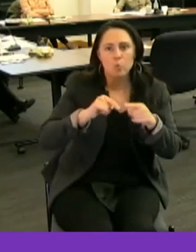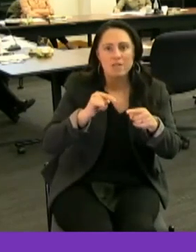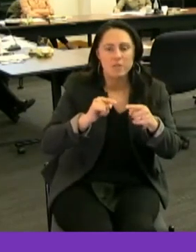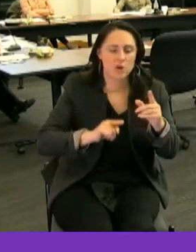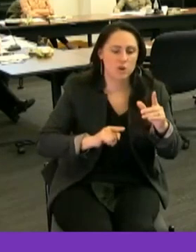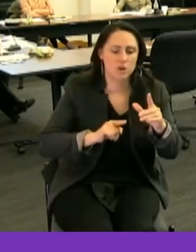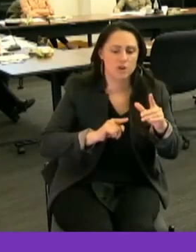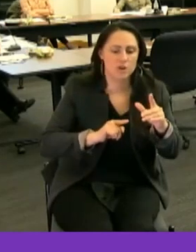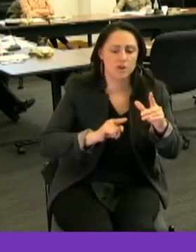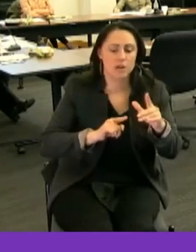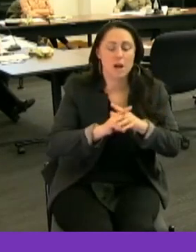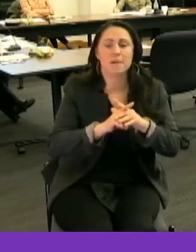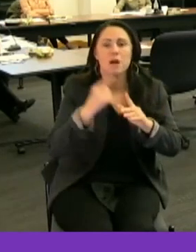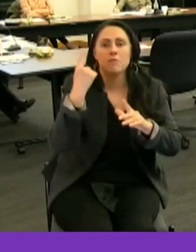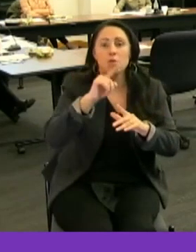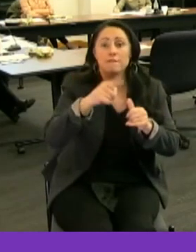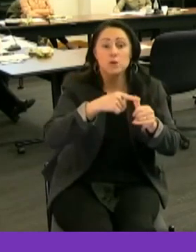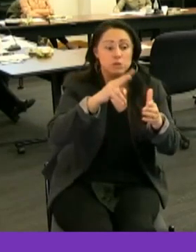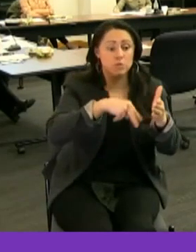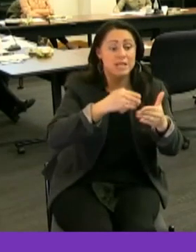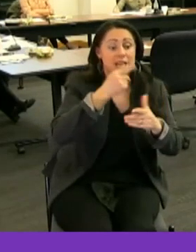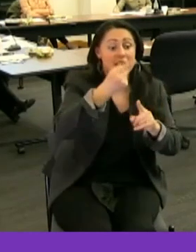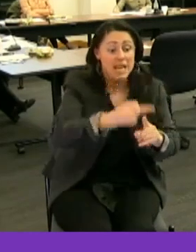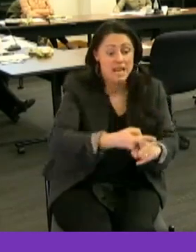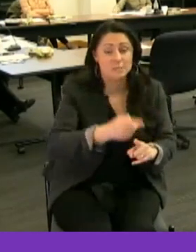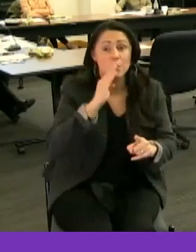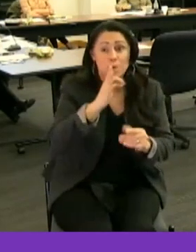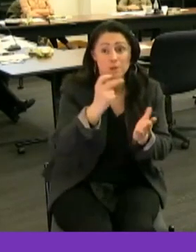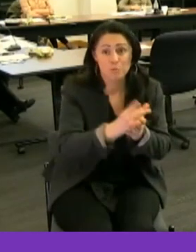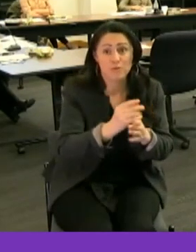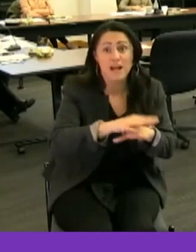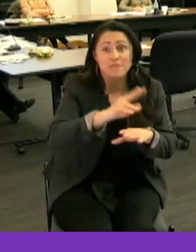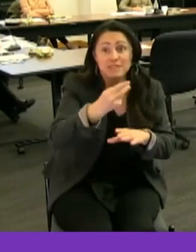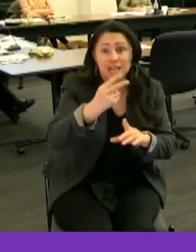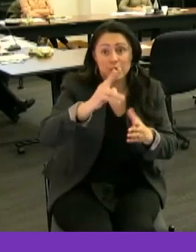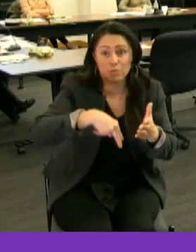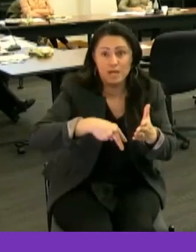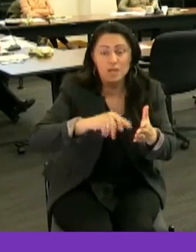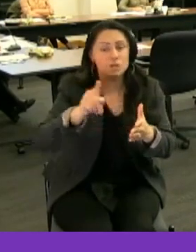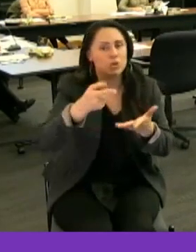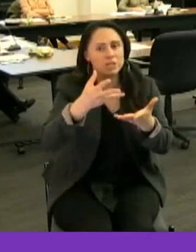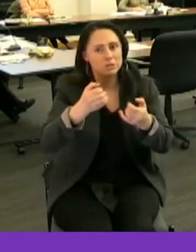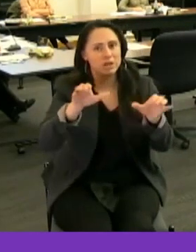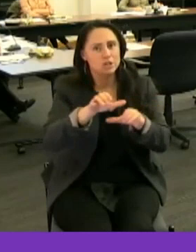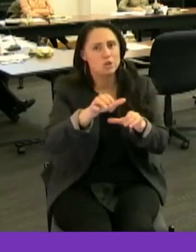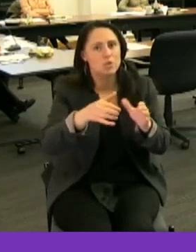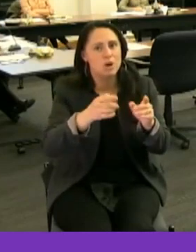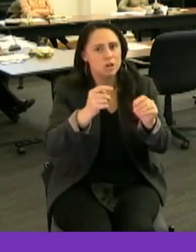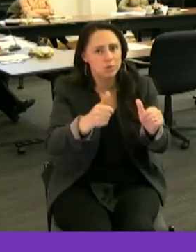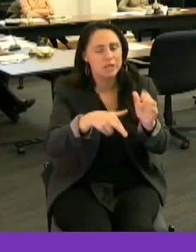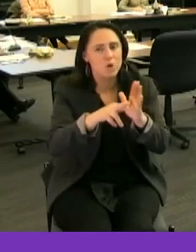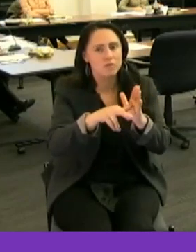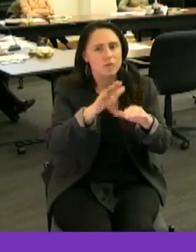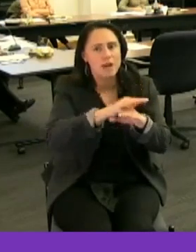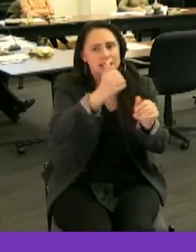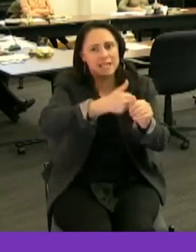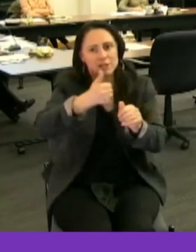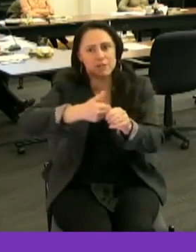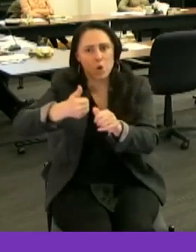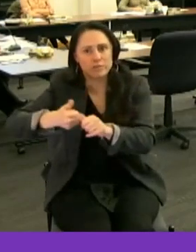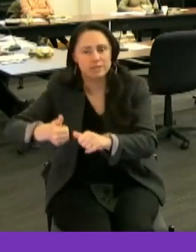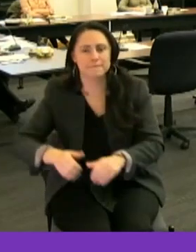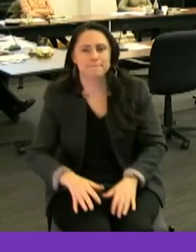coming up for first read. Next month, we will be approving them on the second read. So I just wanted to do a quick overview on each of